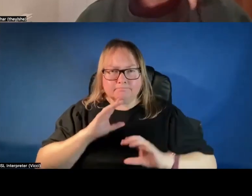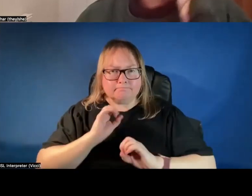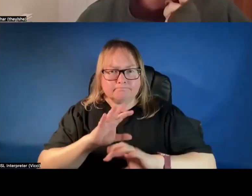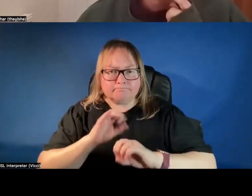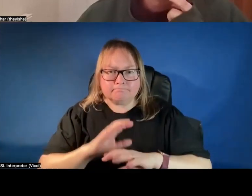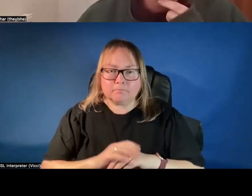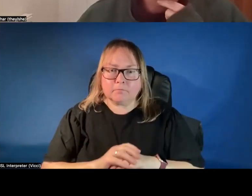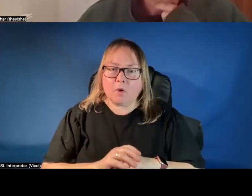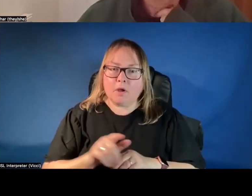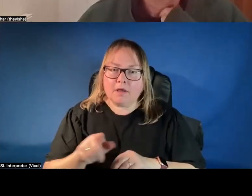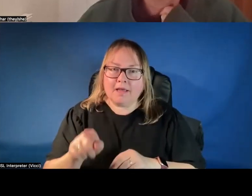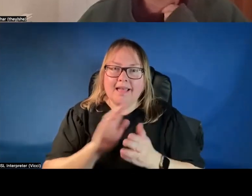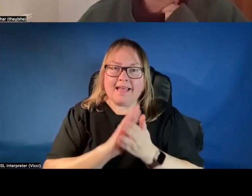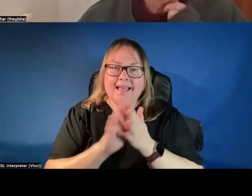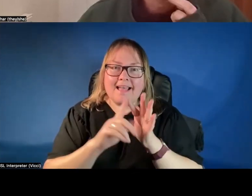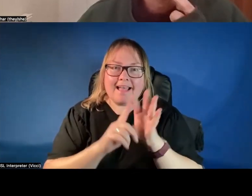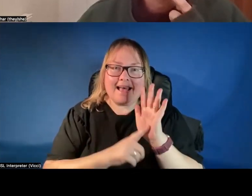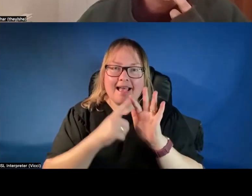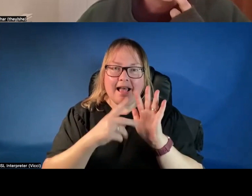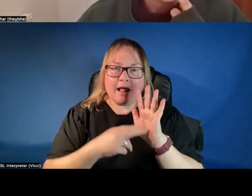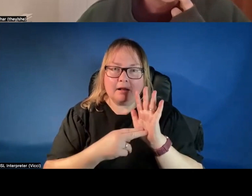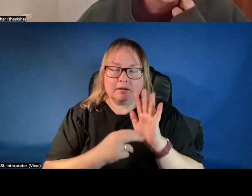Helen?